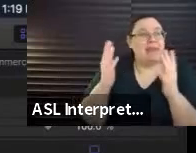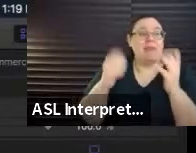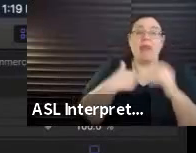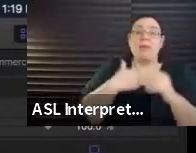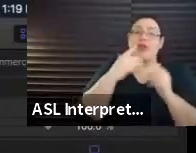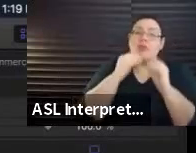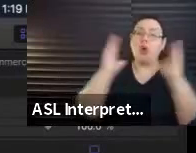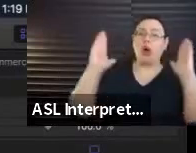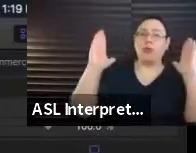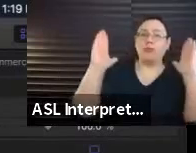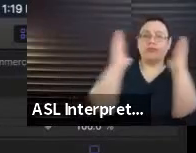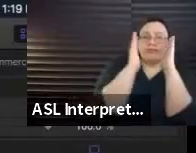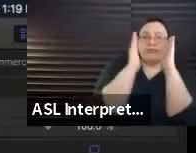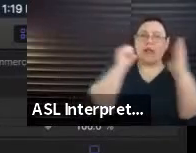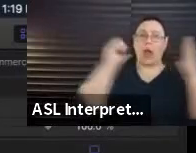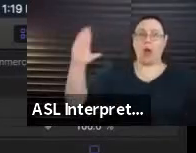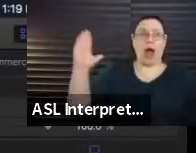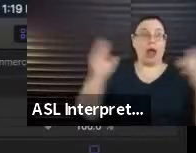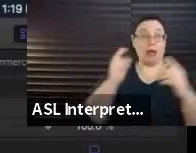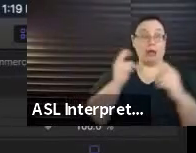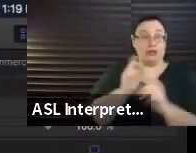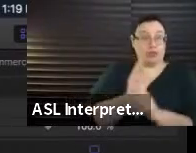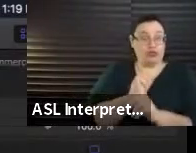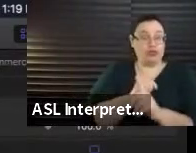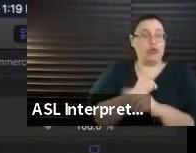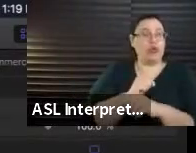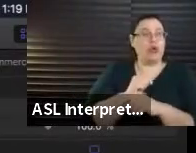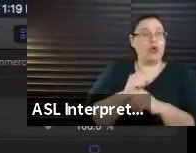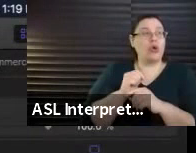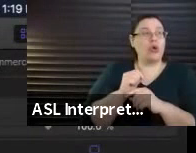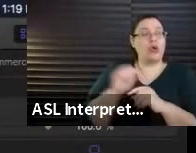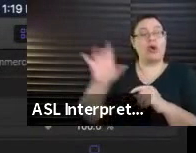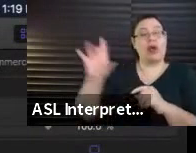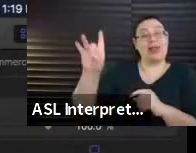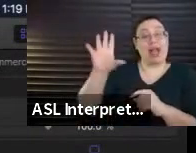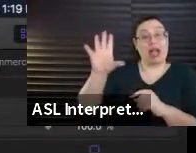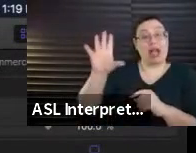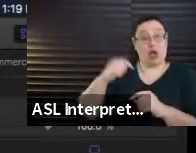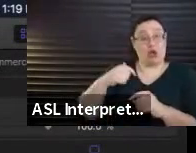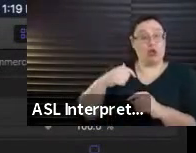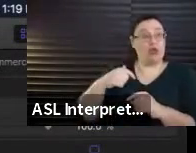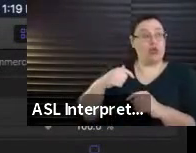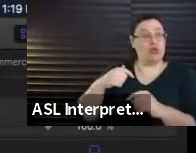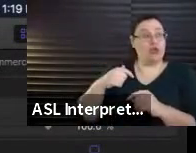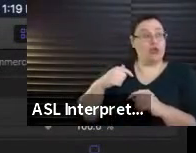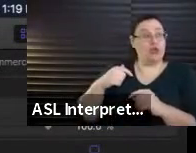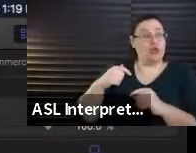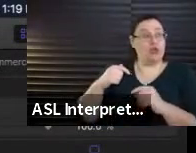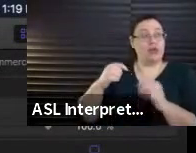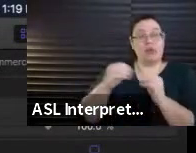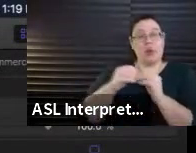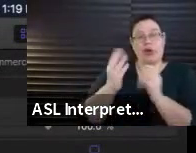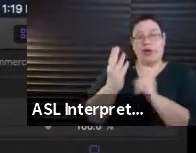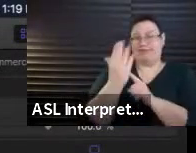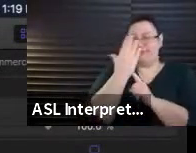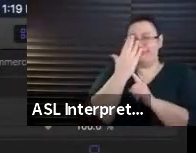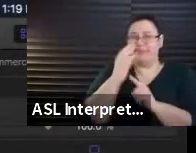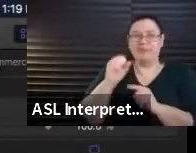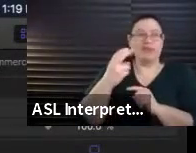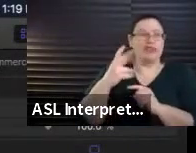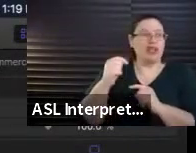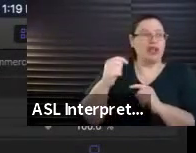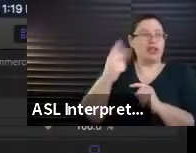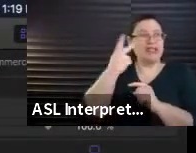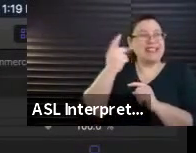for this particular scene. So I'm gonna release it there, do a tighter shot, and now you can see this little corner of the